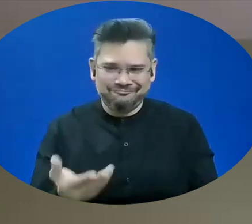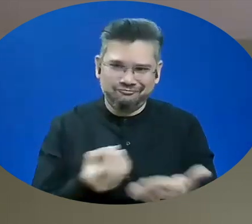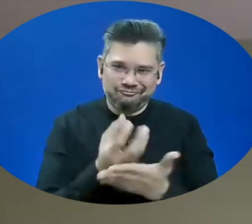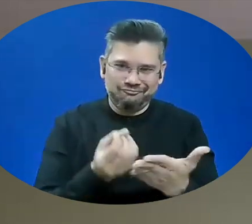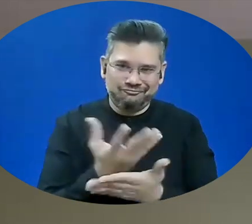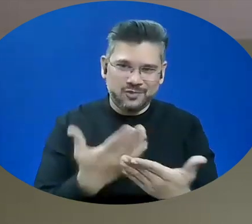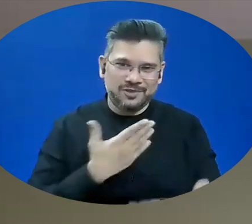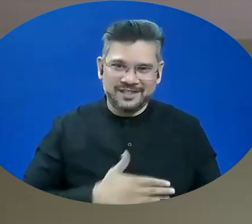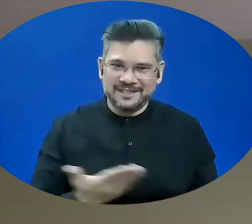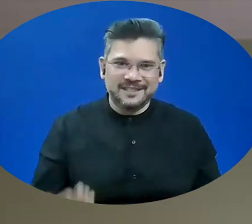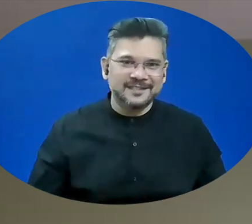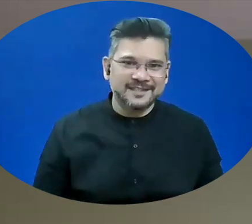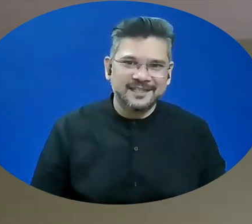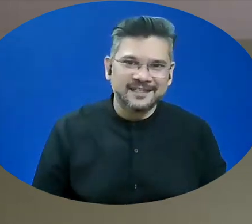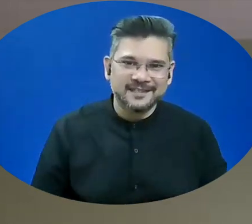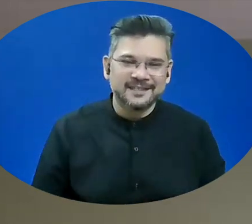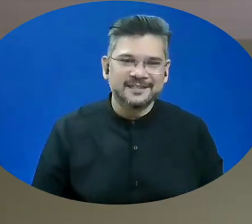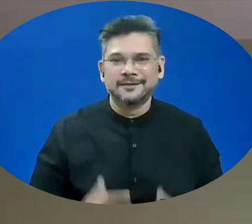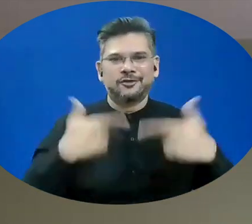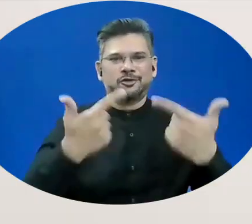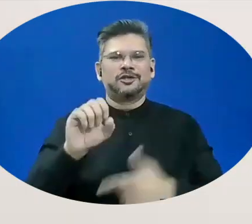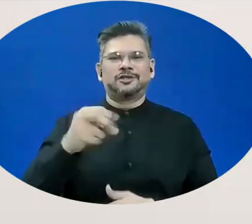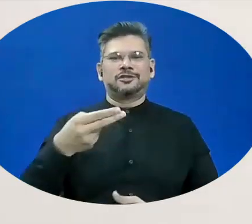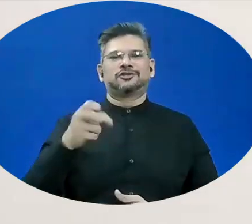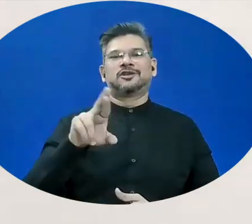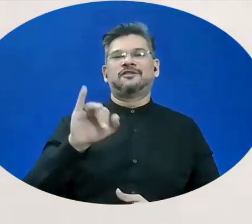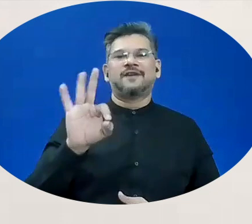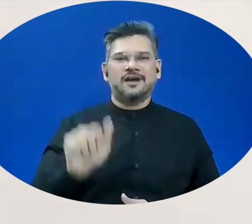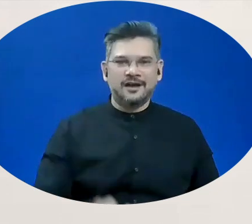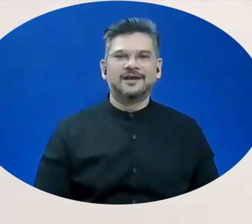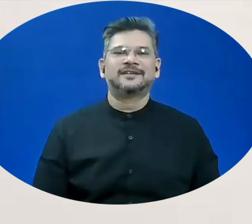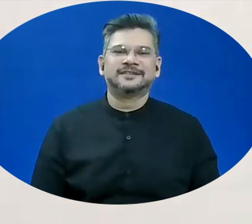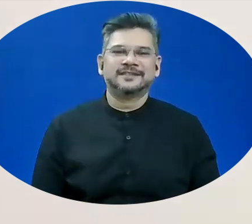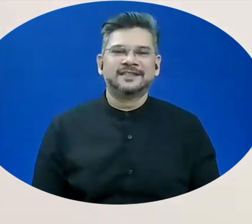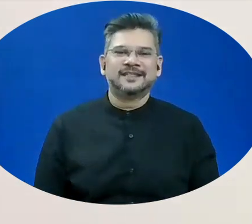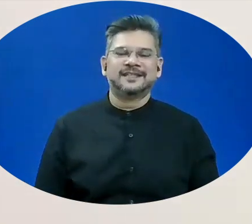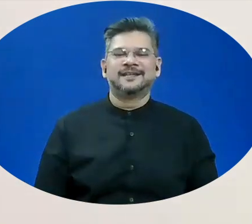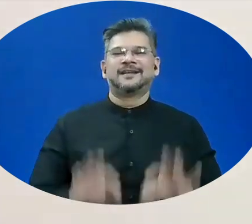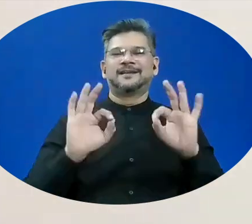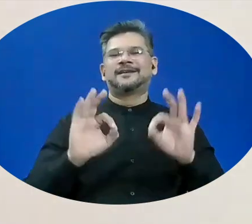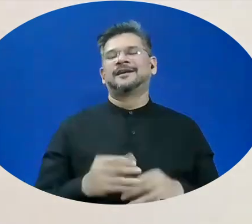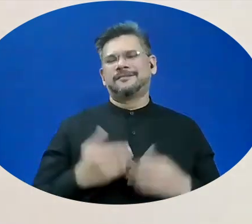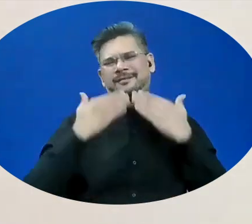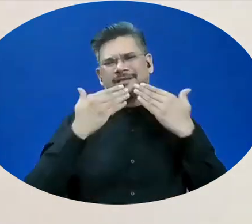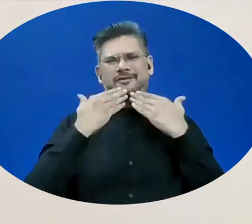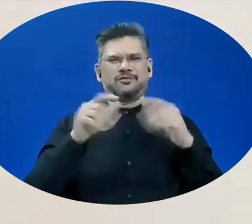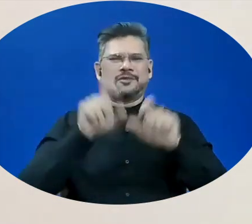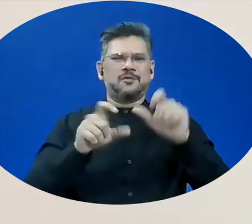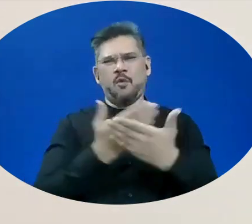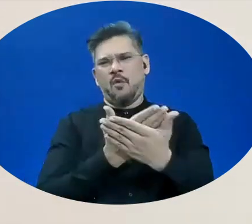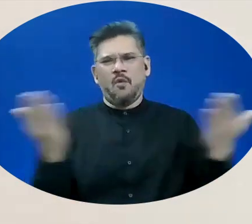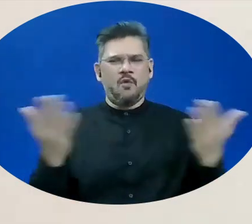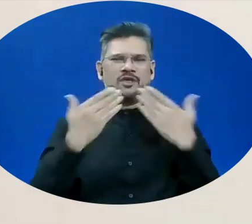And of course, Helen's deferring to you, Sharifa. Oh, thank you so much, everybody. I mean,